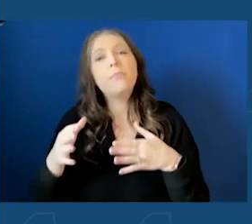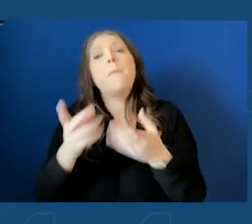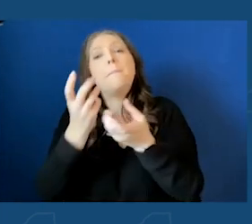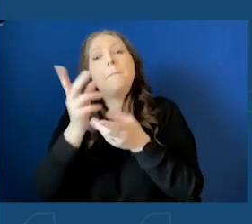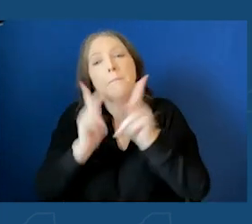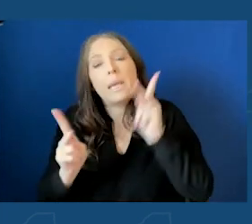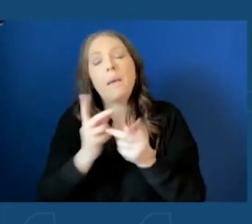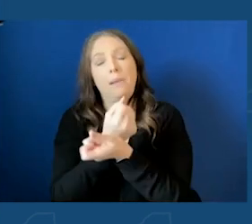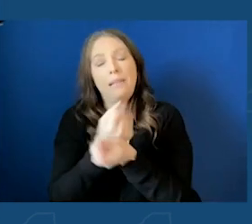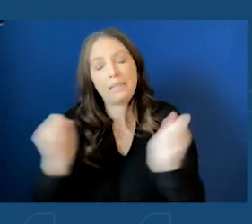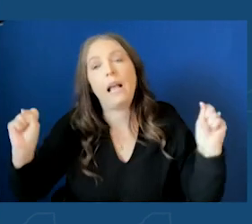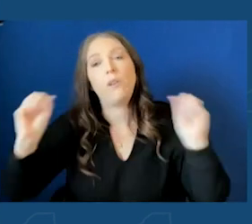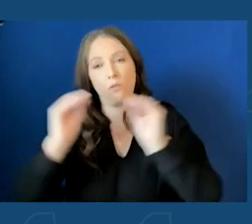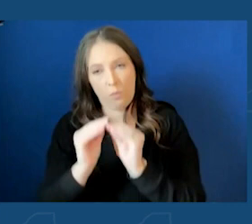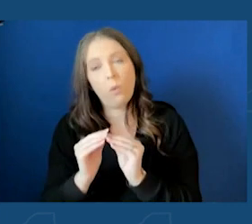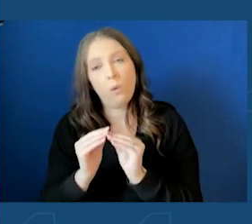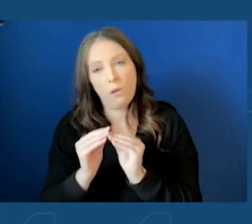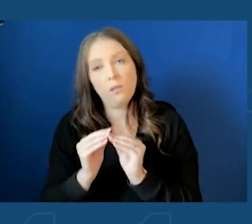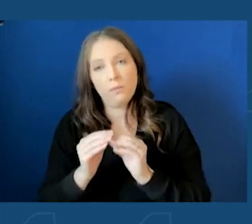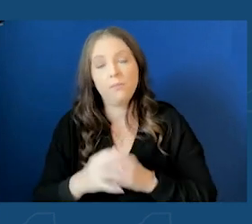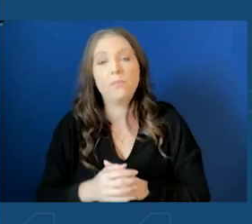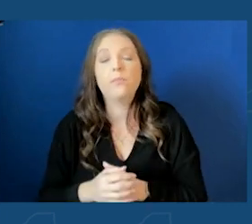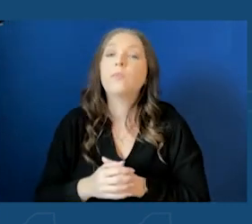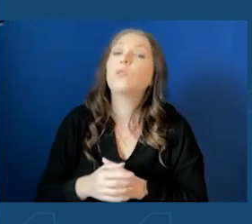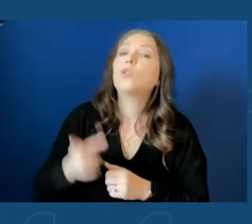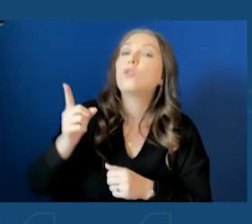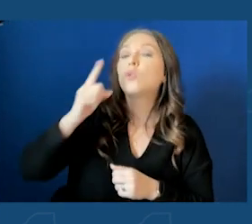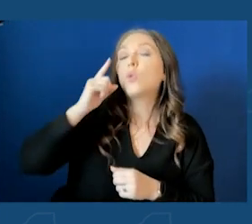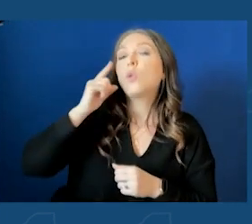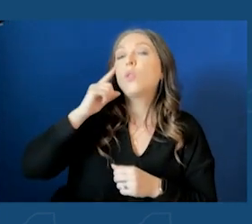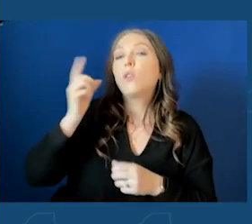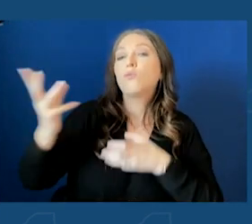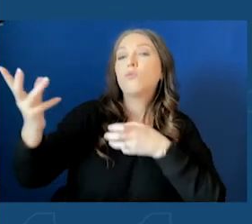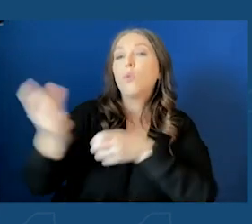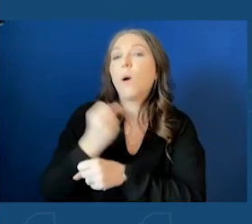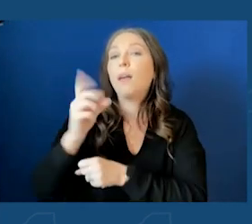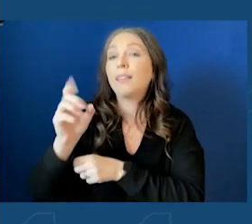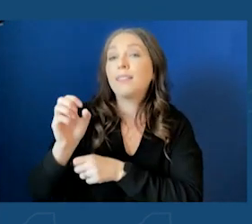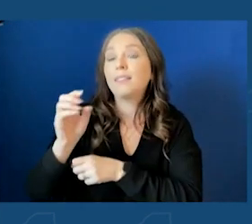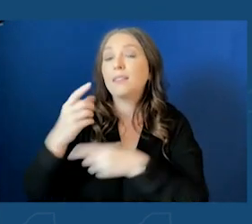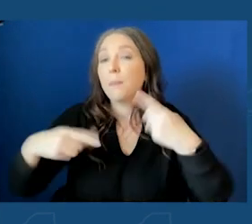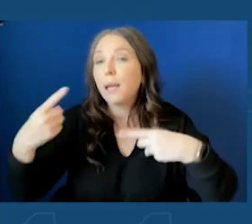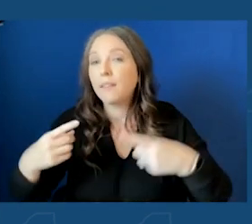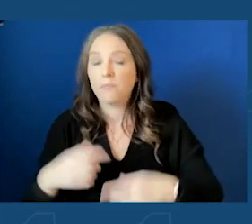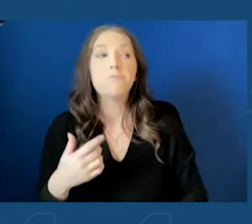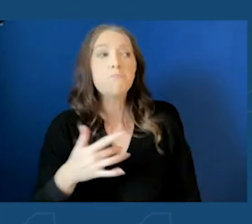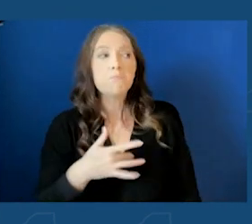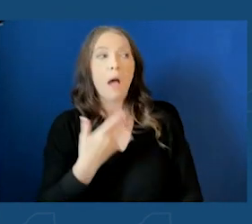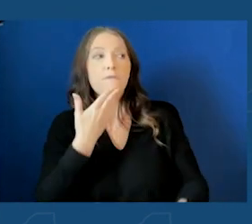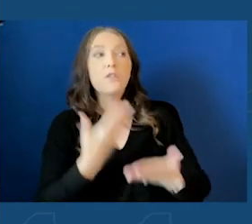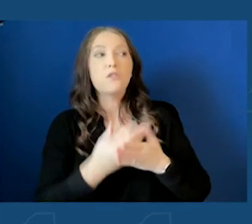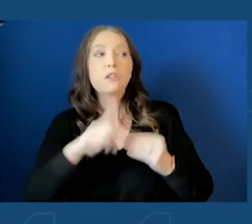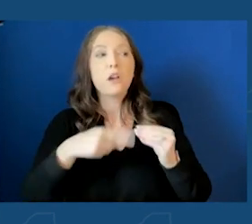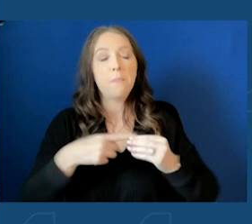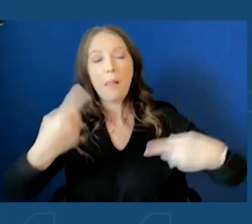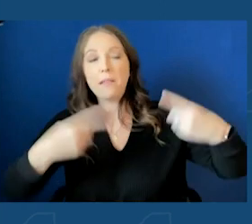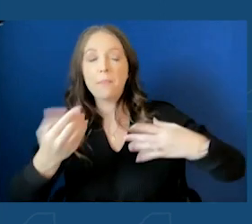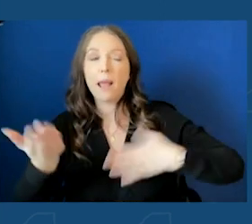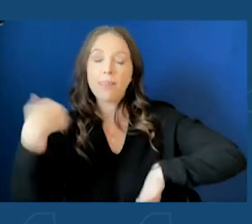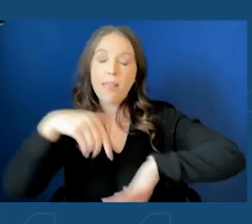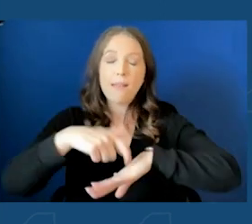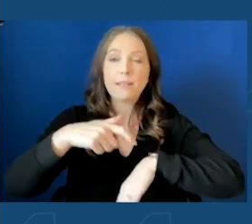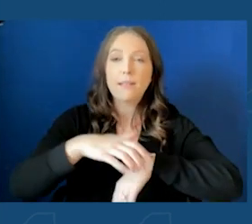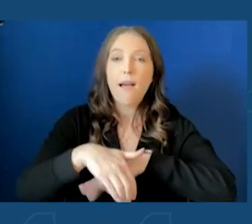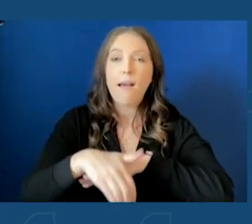together. Governor, do you think that you won the debate? How do you think you did in the debate? I feel good about how I did in the debate last night. I was able to show